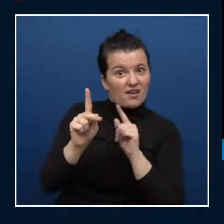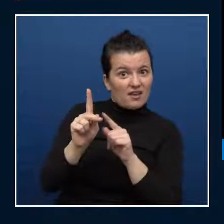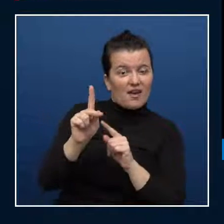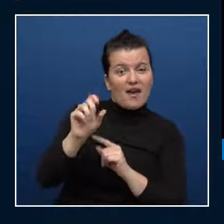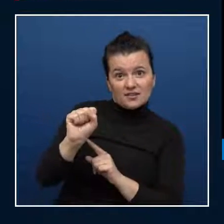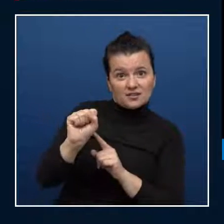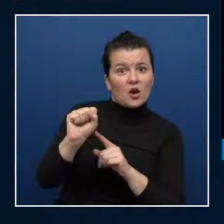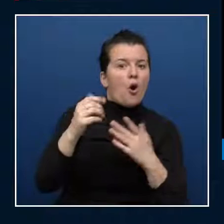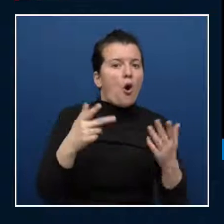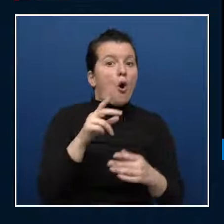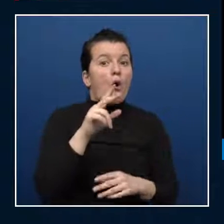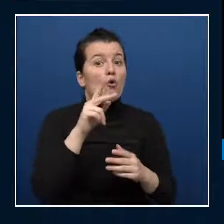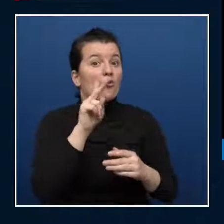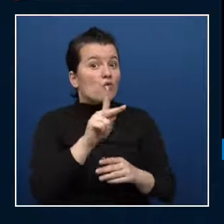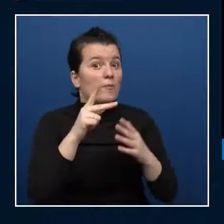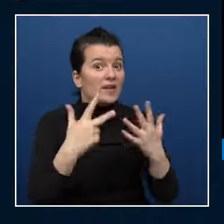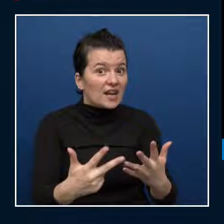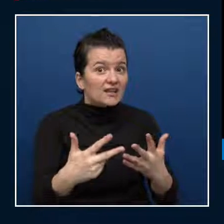and stuff like that as well.